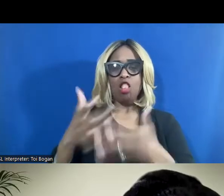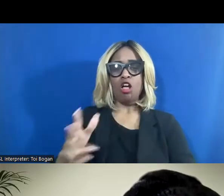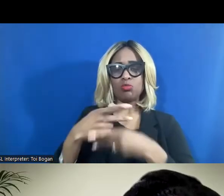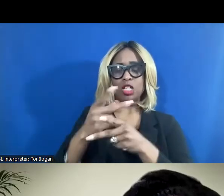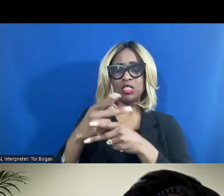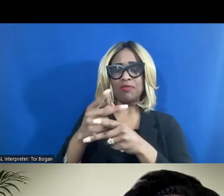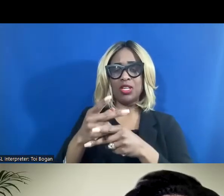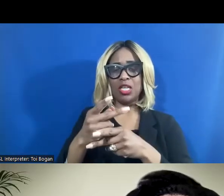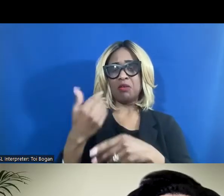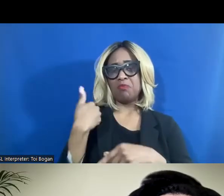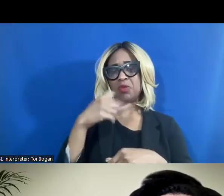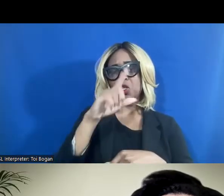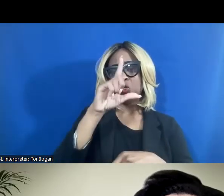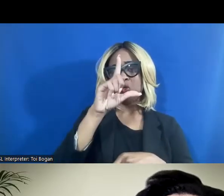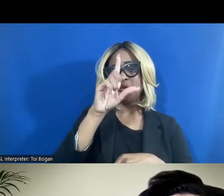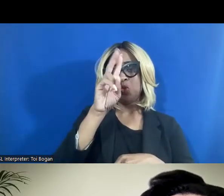2009.